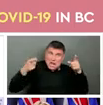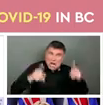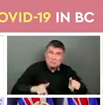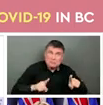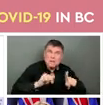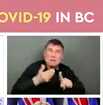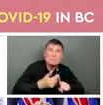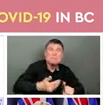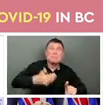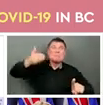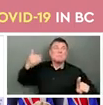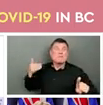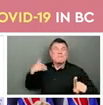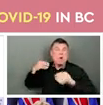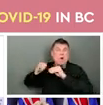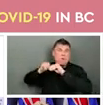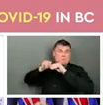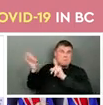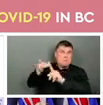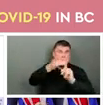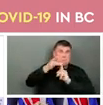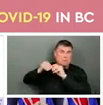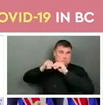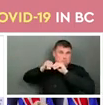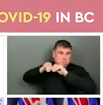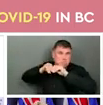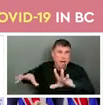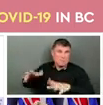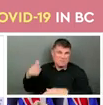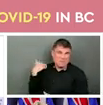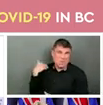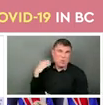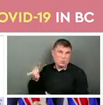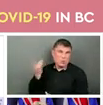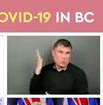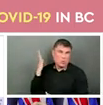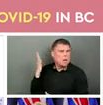outbreaks that we saw even a few months ago. So that is good news